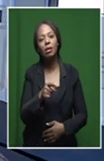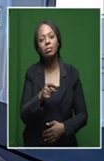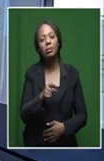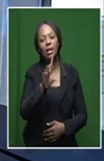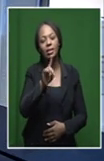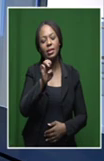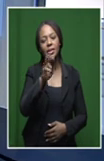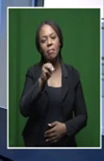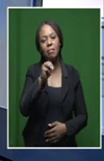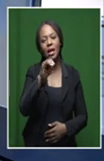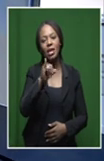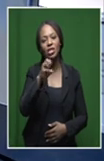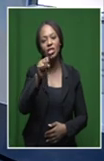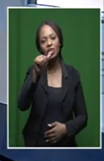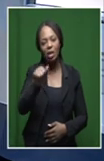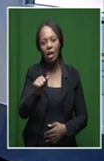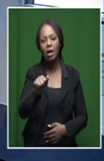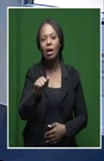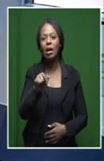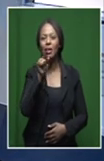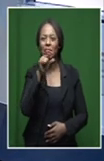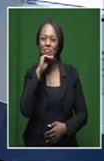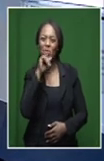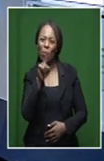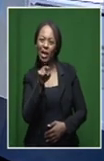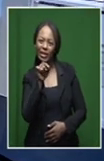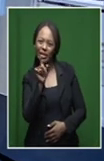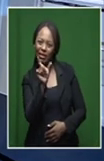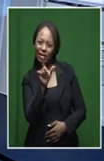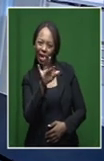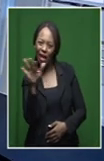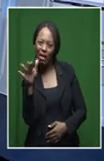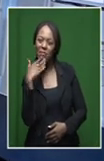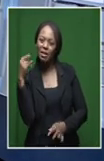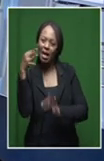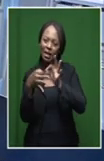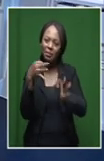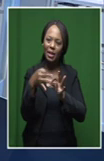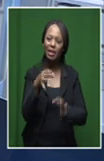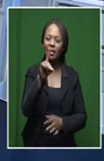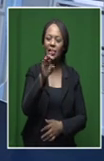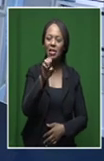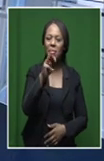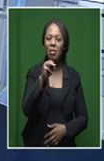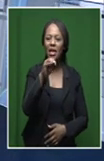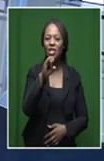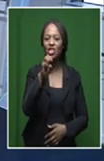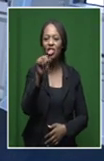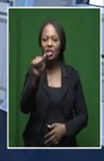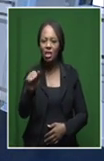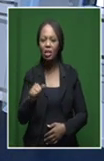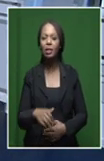that a lot of us hear quite often, but don't necessarily understand what that is. Can you tell us a bit about it? So it's